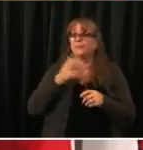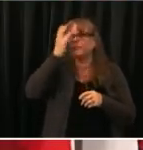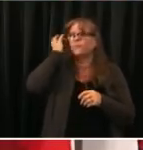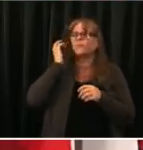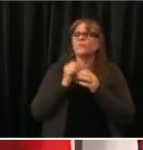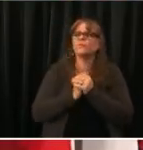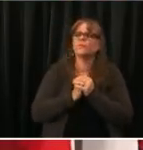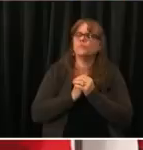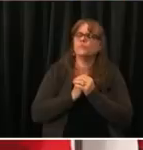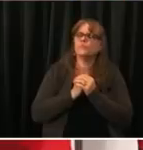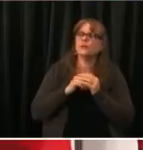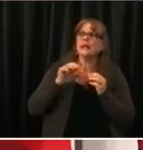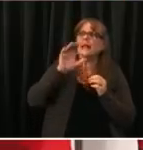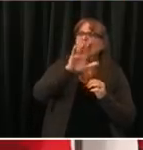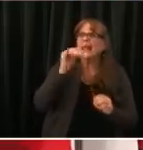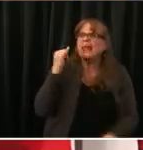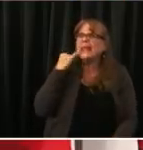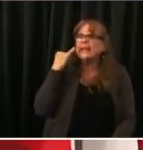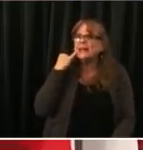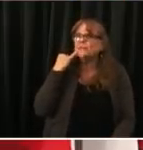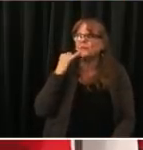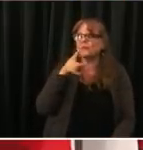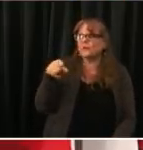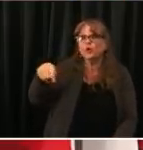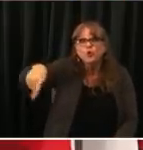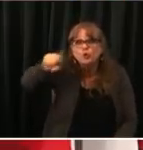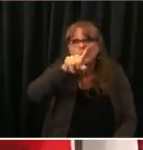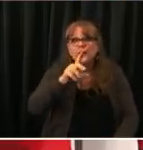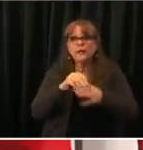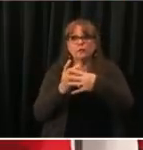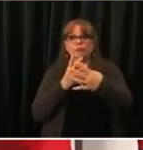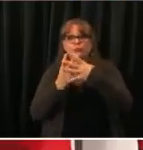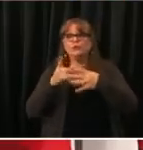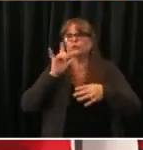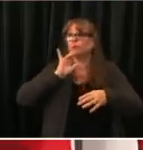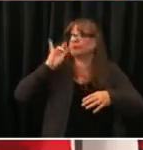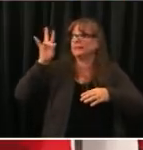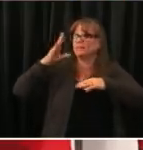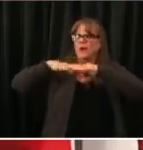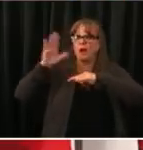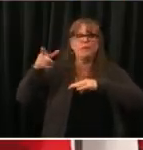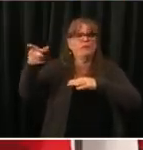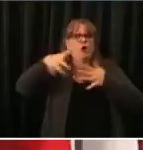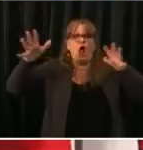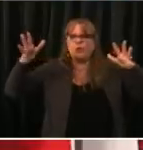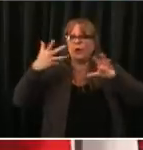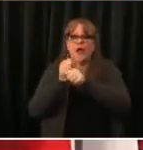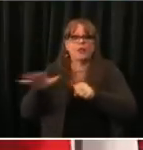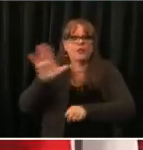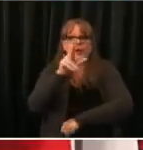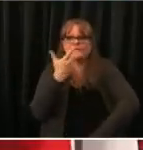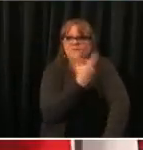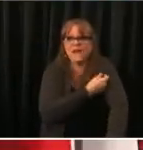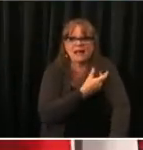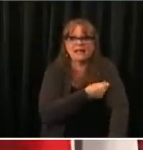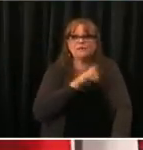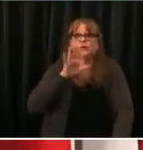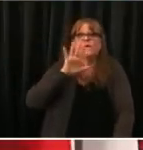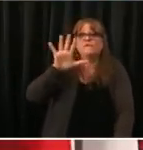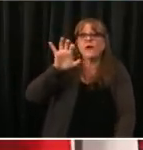Every prisoner age 70 and up has been vaccinated. We have 573 inmates that are age 65 and